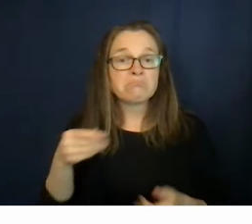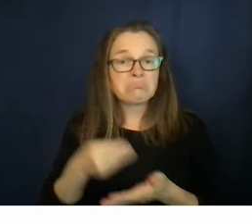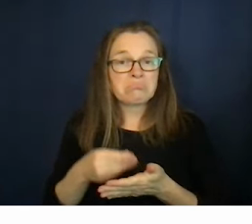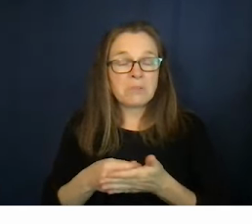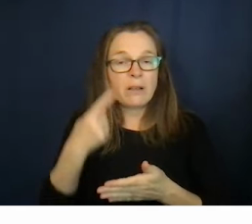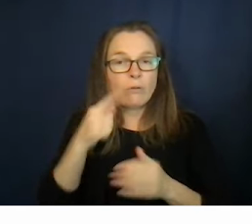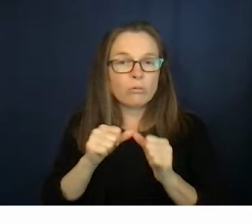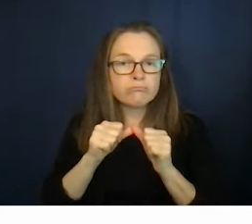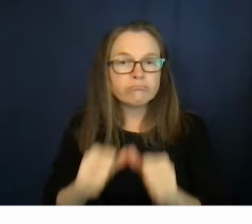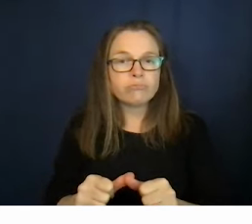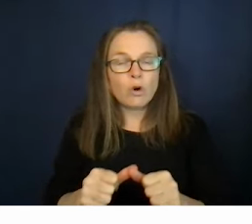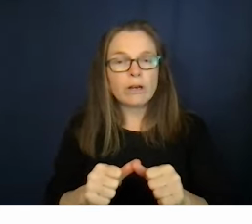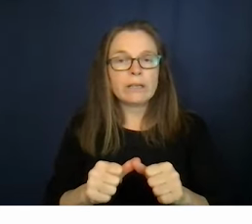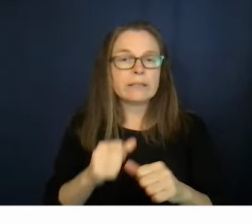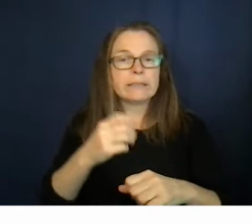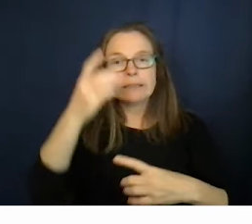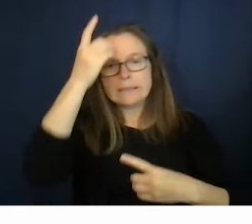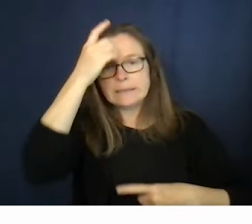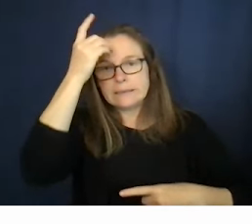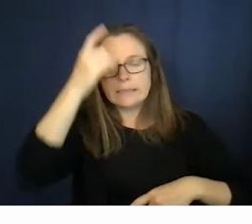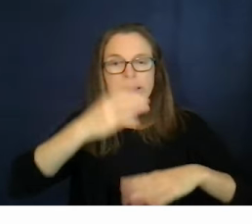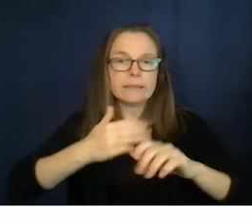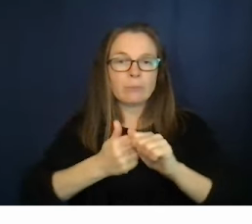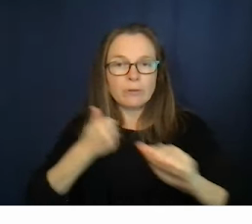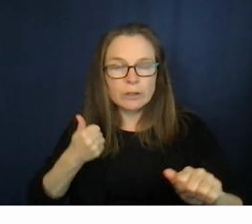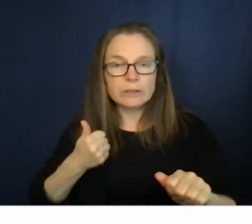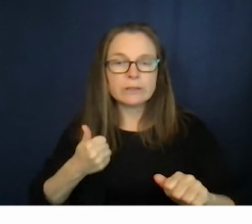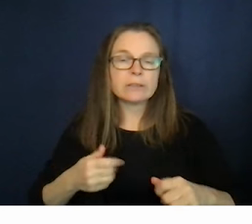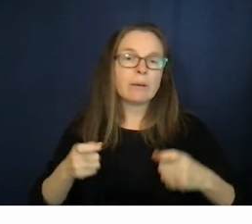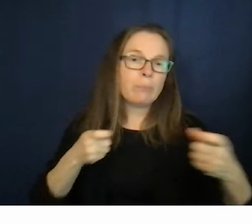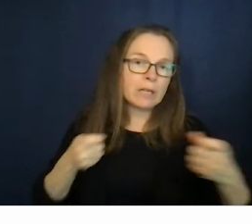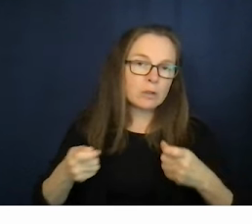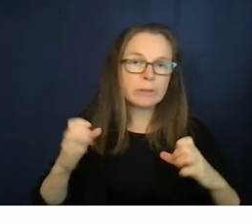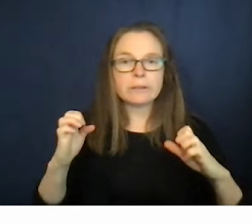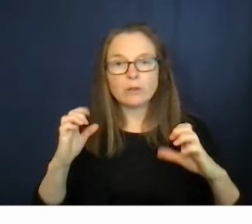used for chronic disease prevention, disease management, and education.